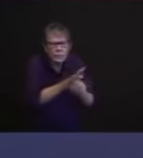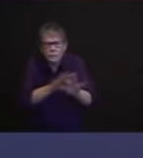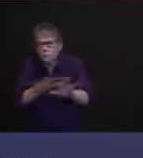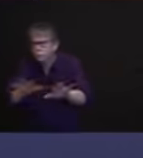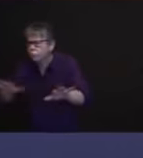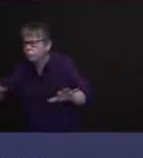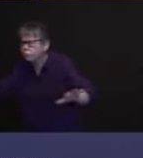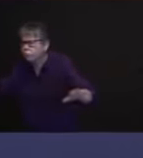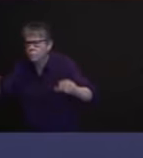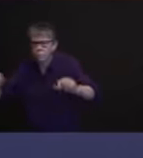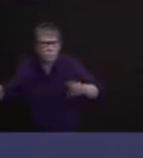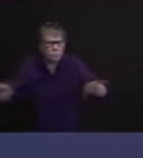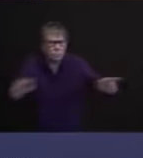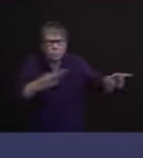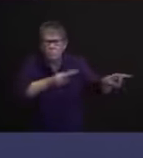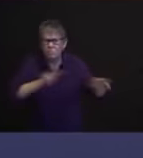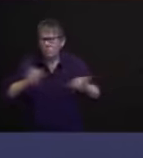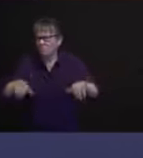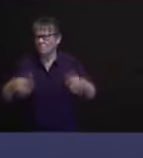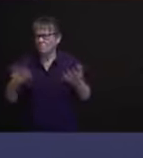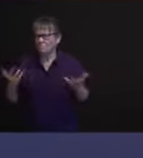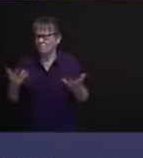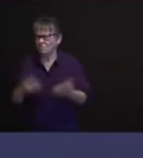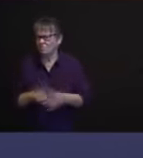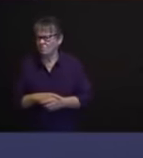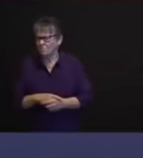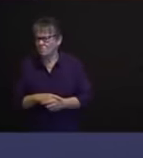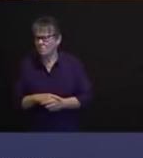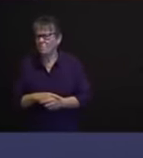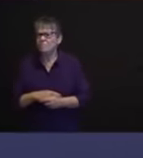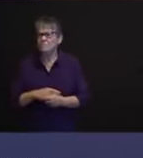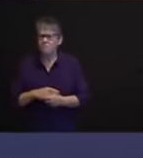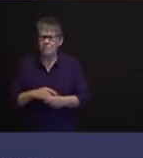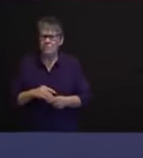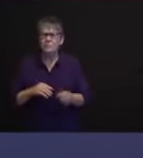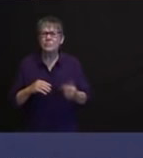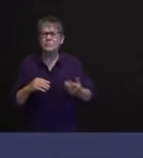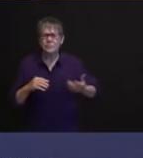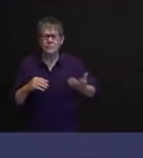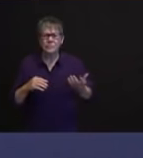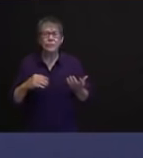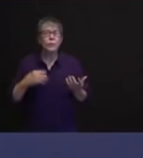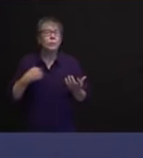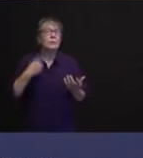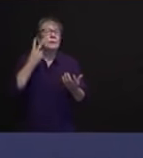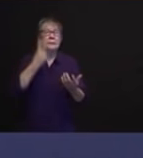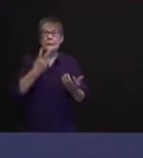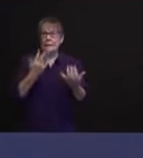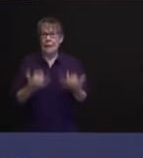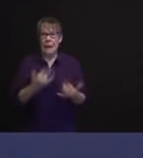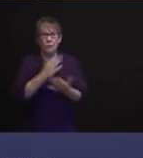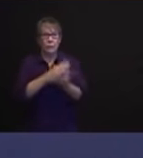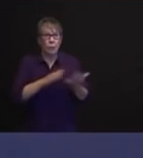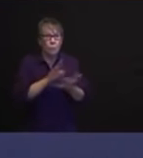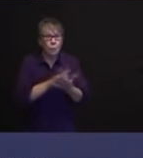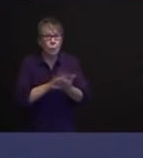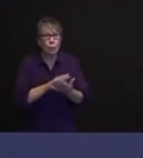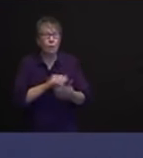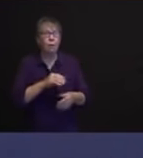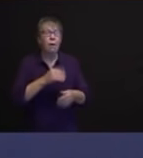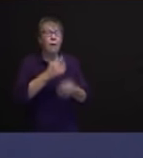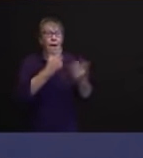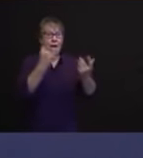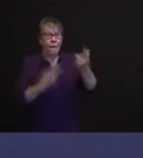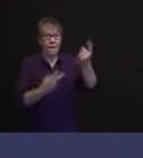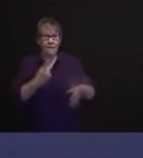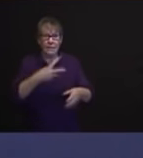solution. And you see this, by the way, in the hybrid versus remote school numbers that have now begun to shift a little bit back